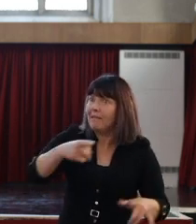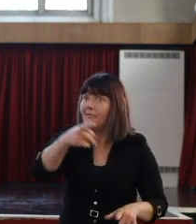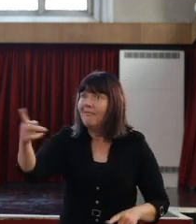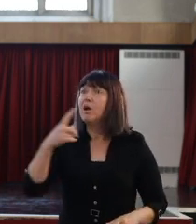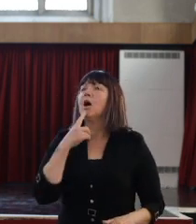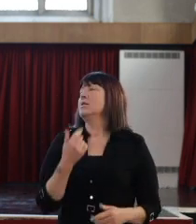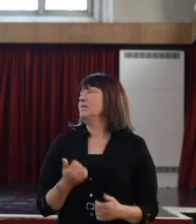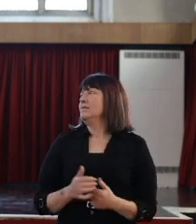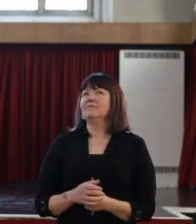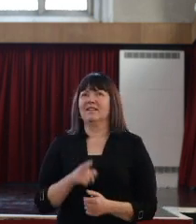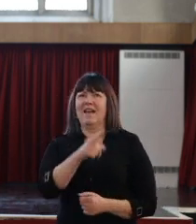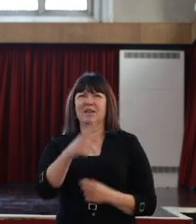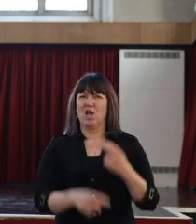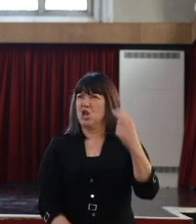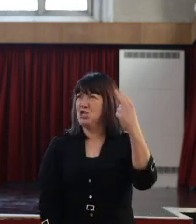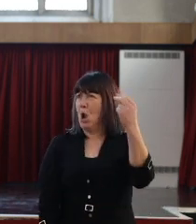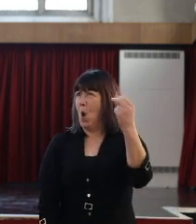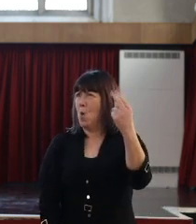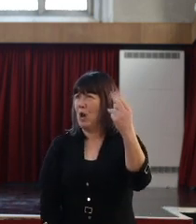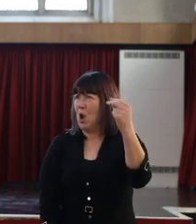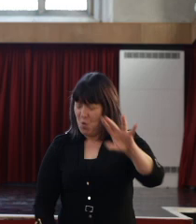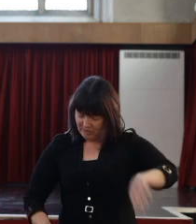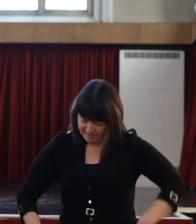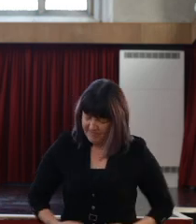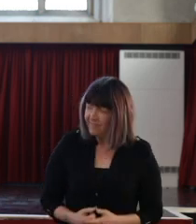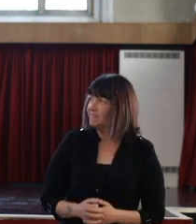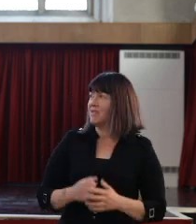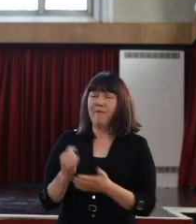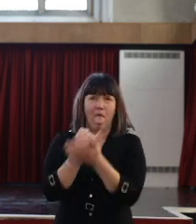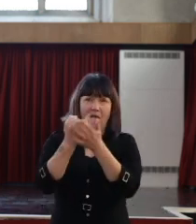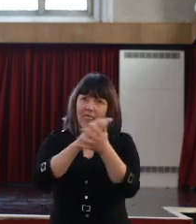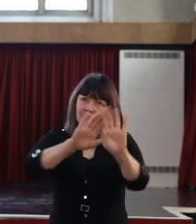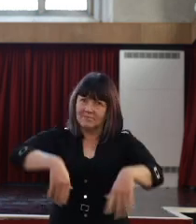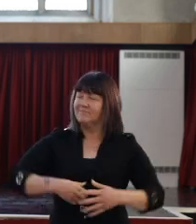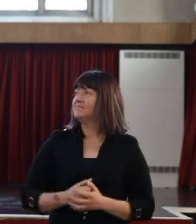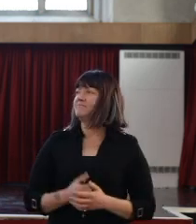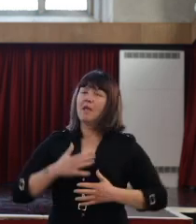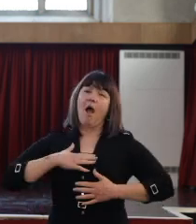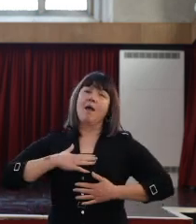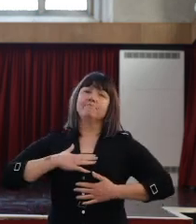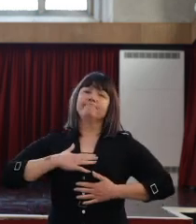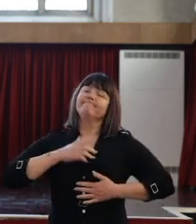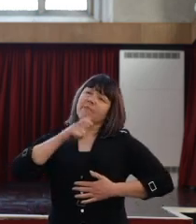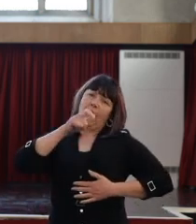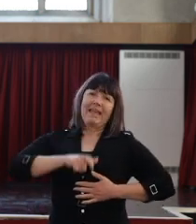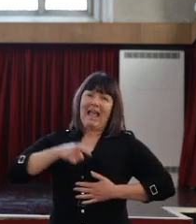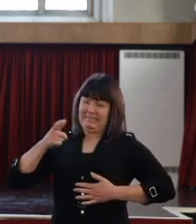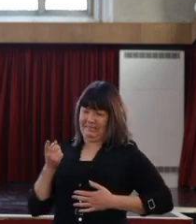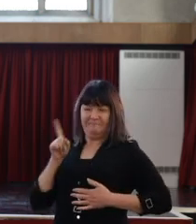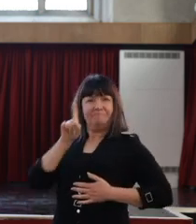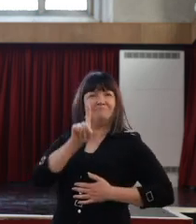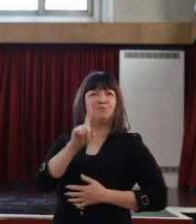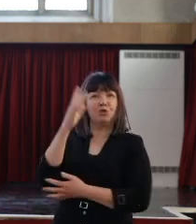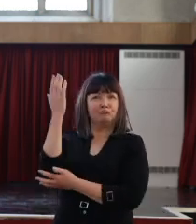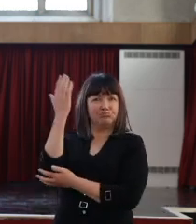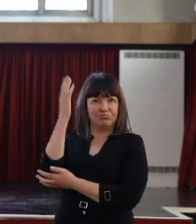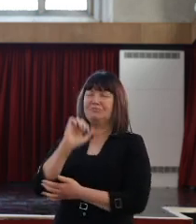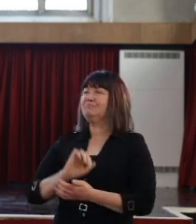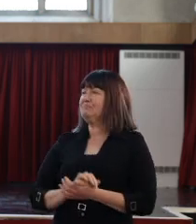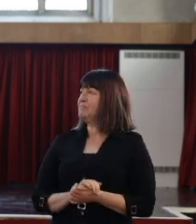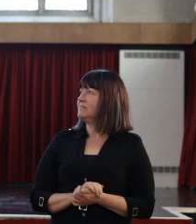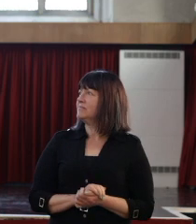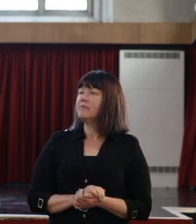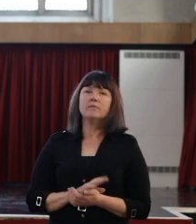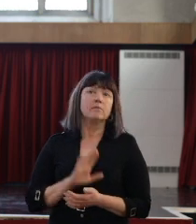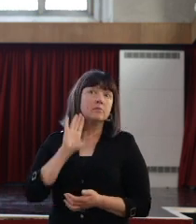hopefully, yes, no. Hopefully I won't ruin that. I'm your guest speaker for this afternoon. Yeah, can you